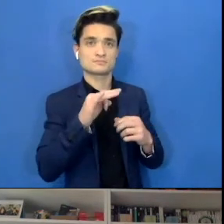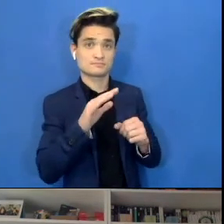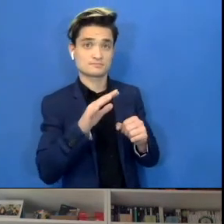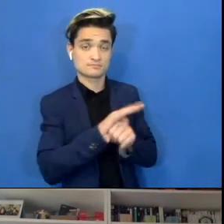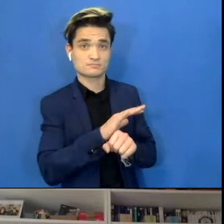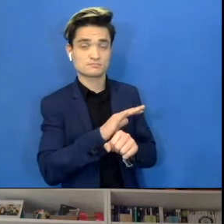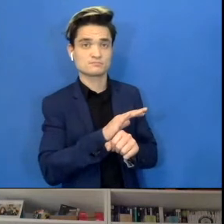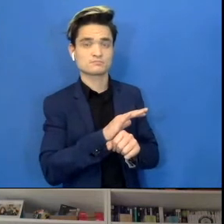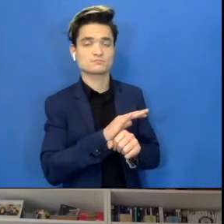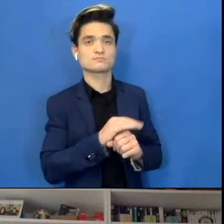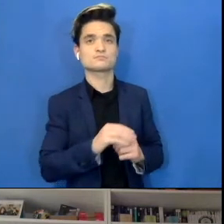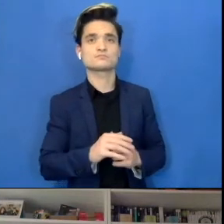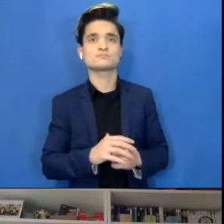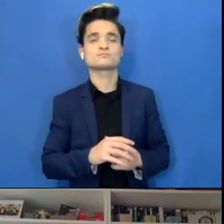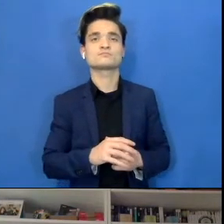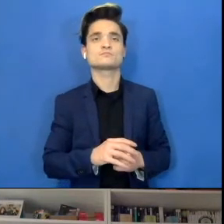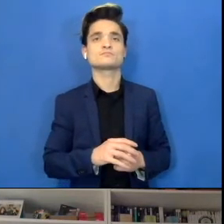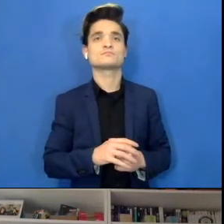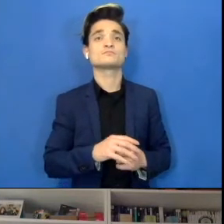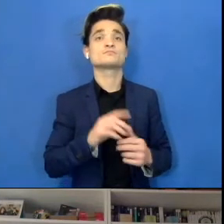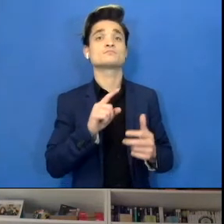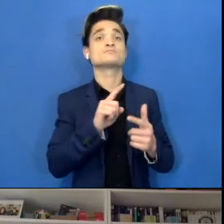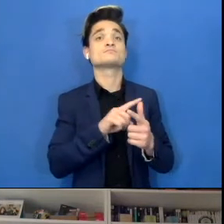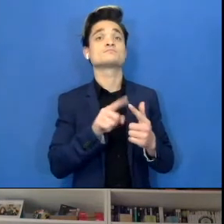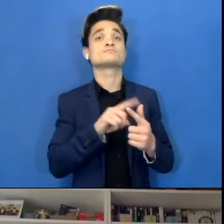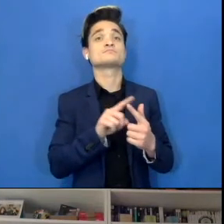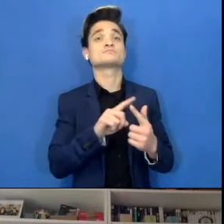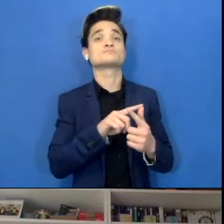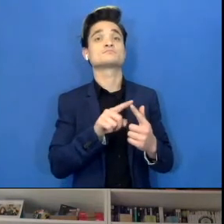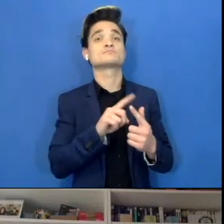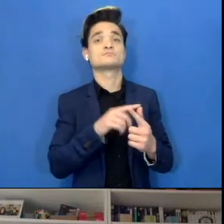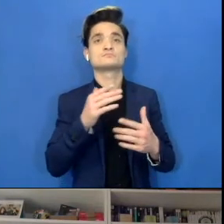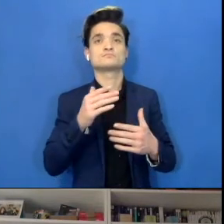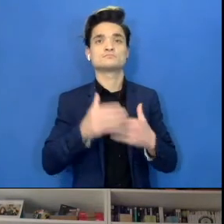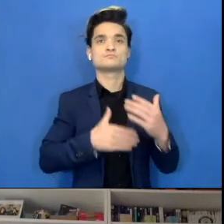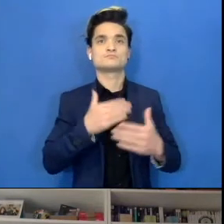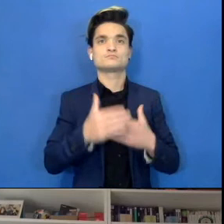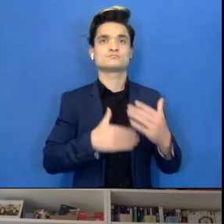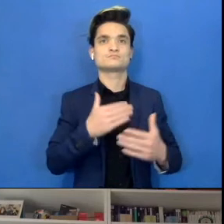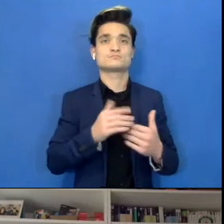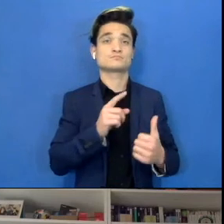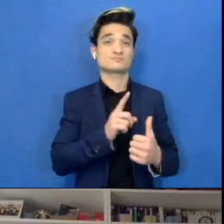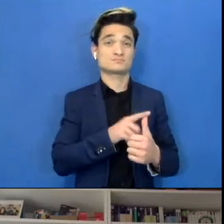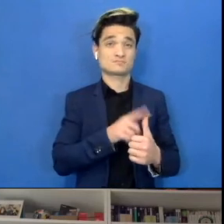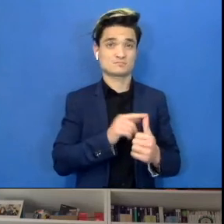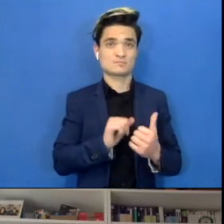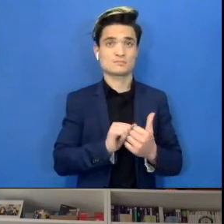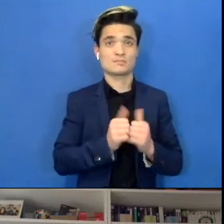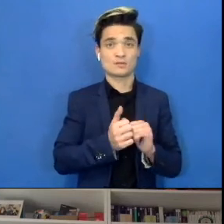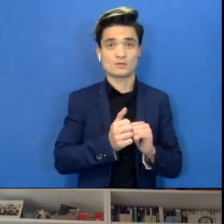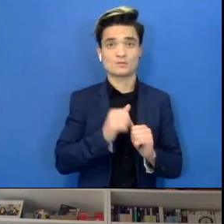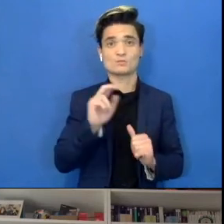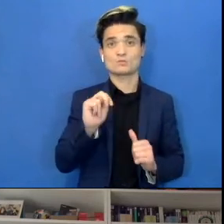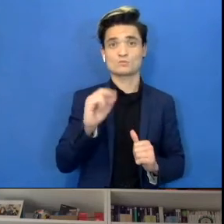Step one is how to say no in scenes, and that I find is a thing that requires a lot